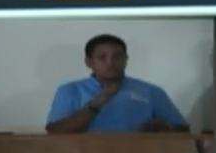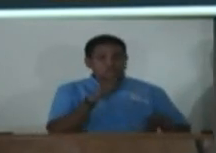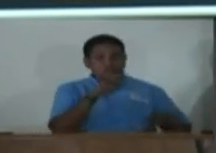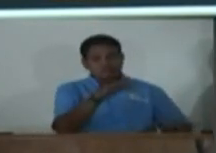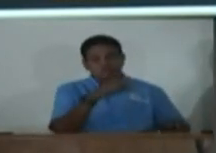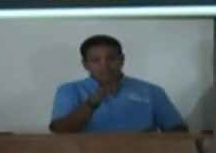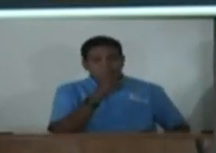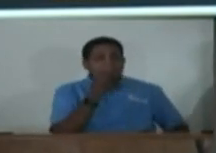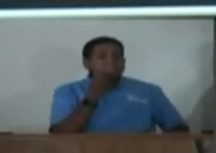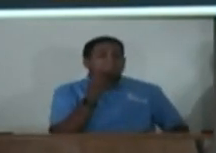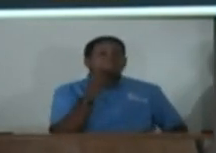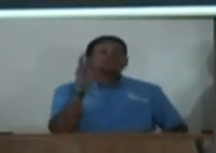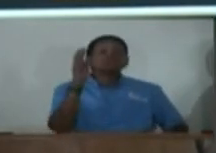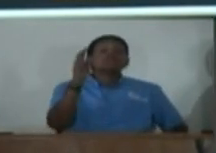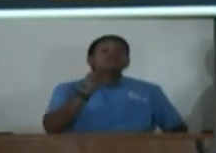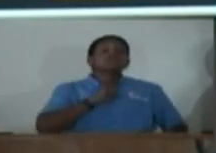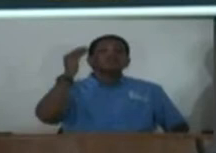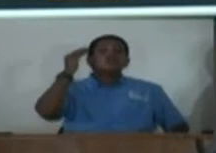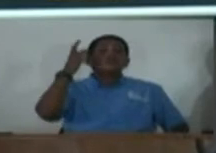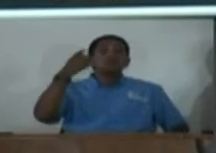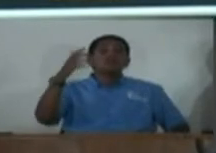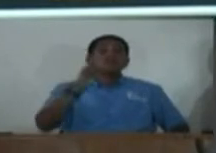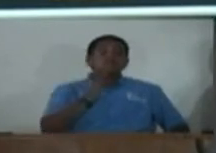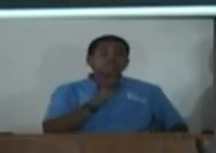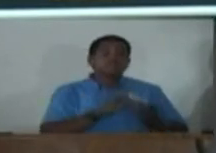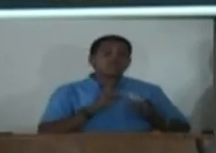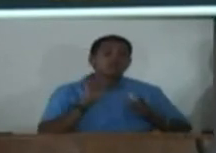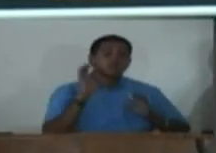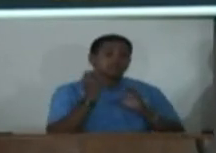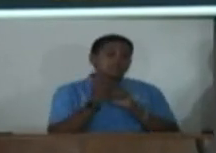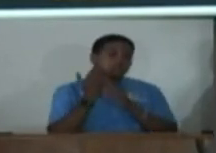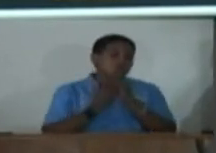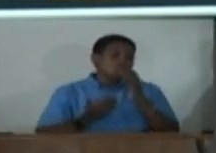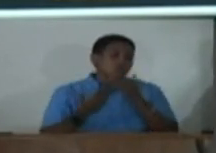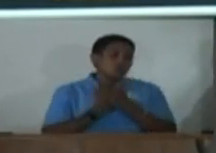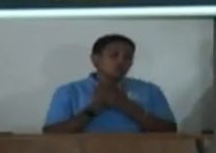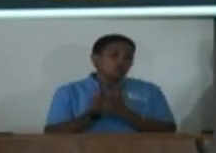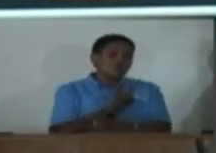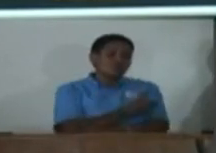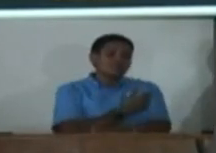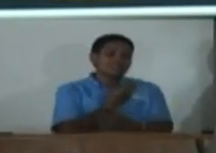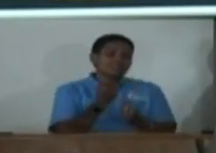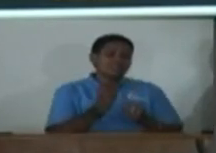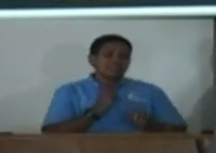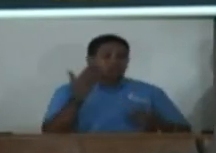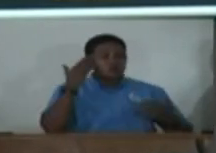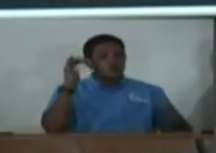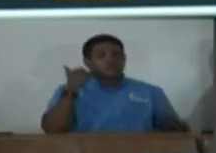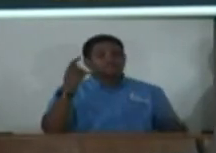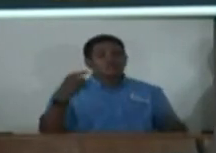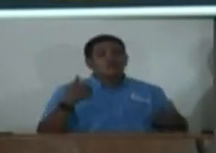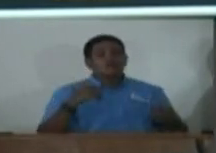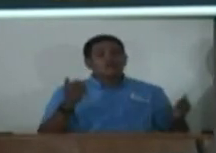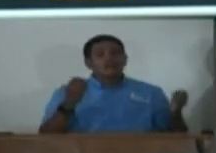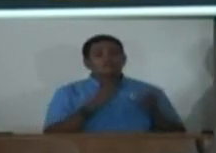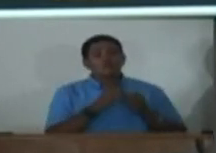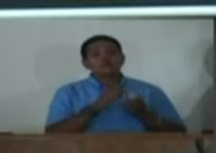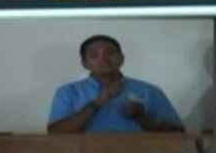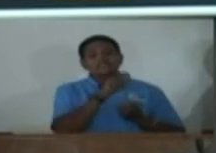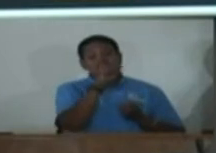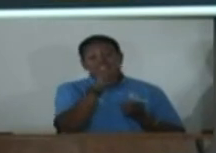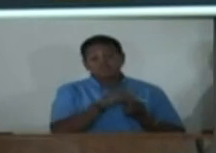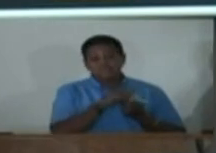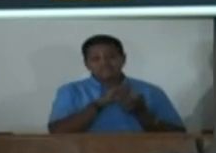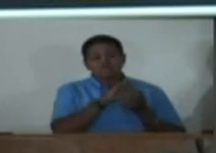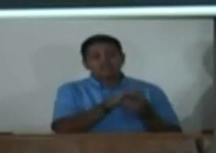Yeah. Secondly, I know you said we're going to be getting some new vaccines. I don't know if you have any more specificity